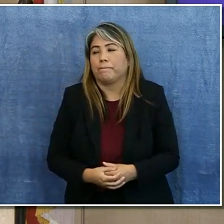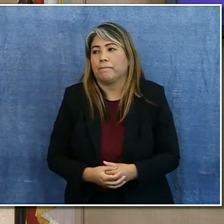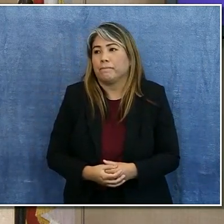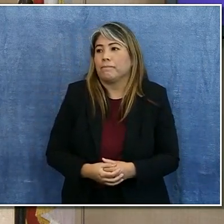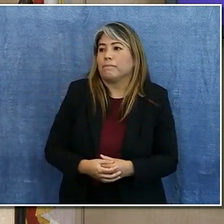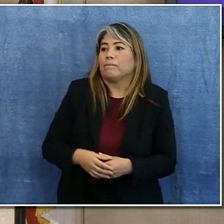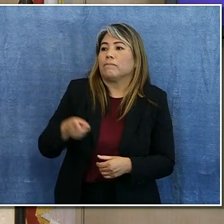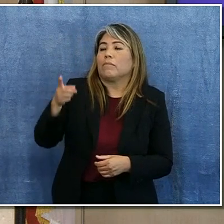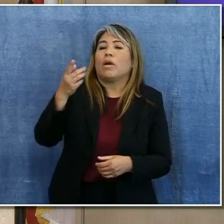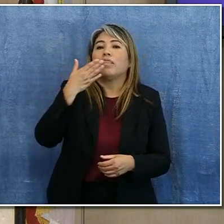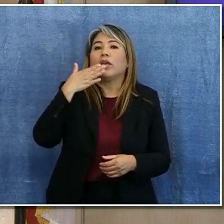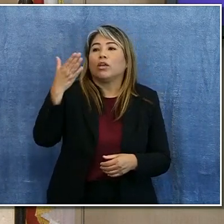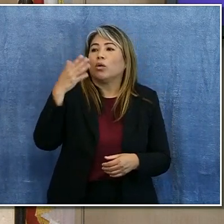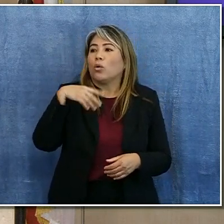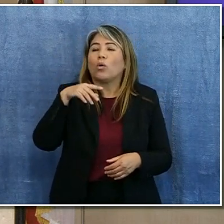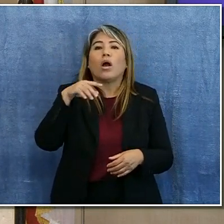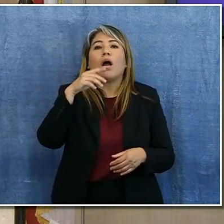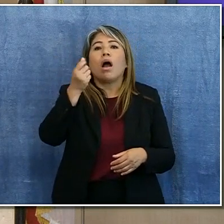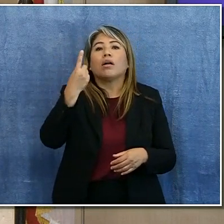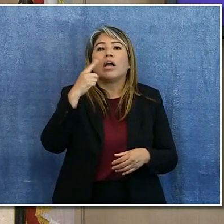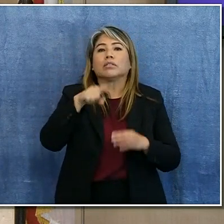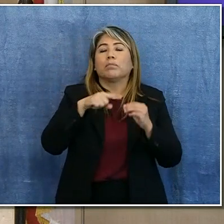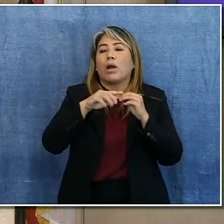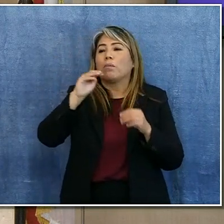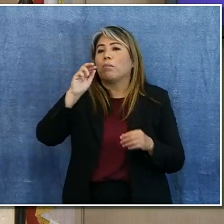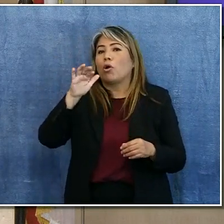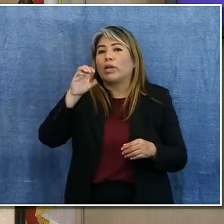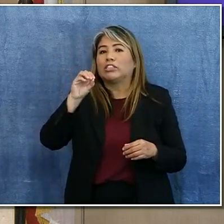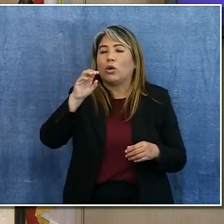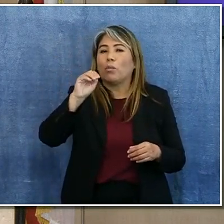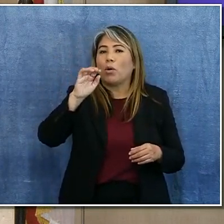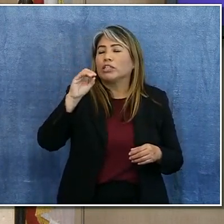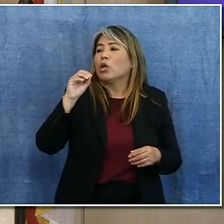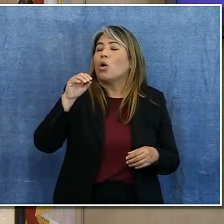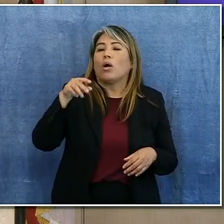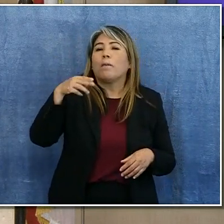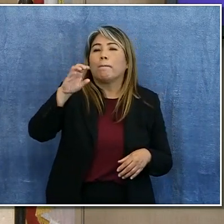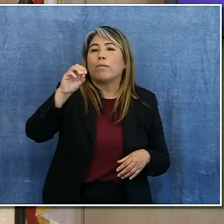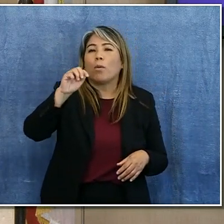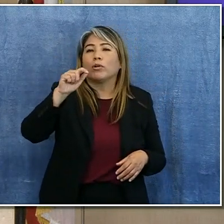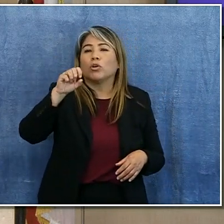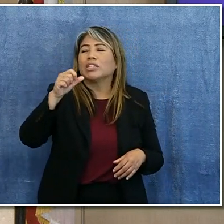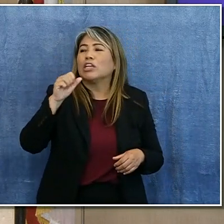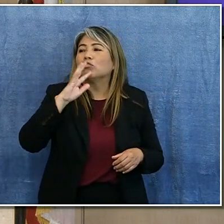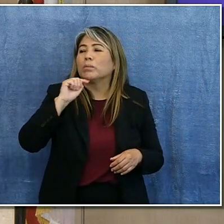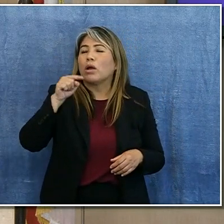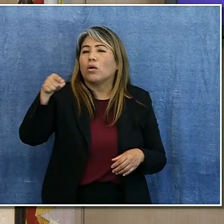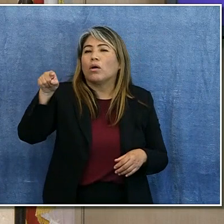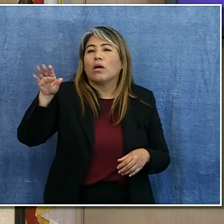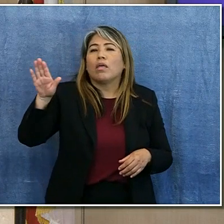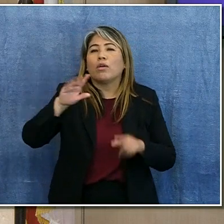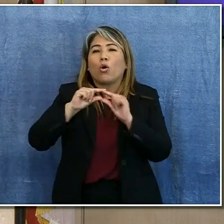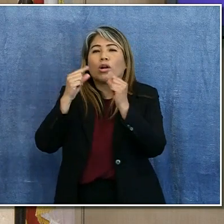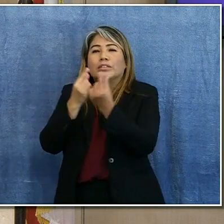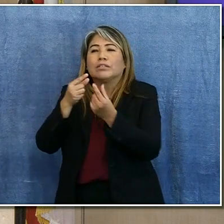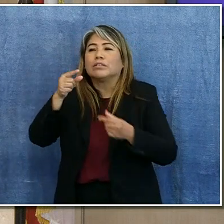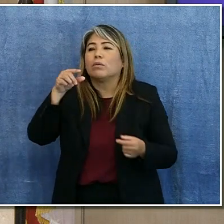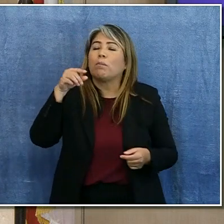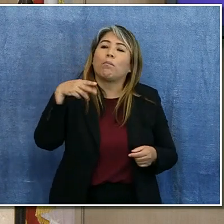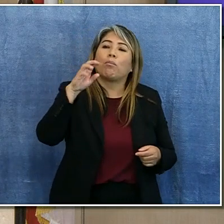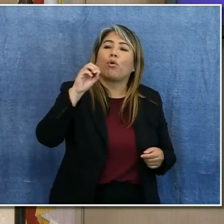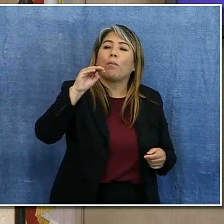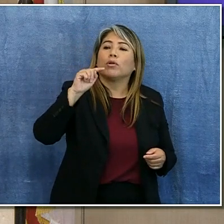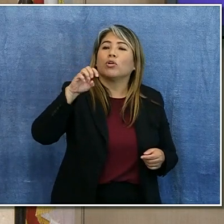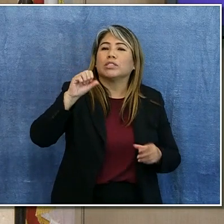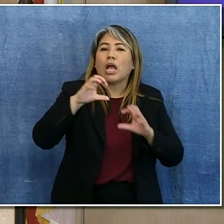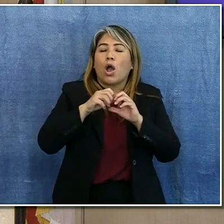Thank you. And can I ask a question of Mauricio, please? Could you talk a little bit more about why the promotoras you talked about are essential? What can they help do